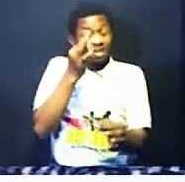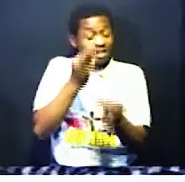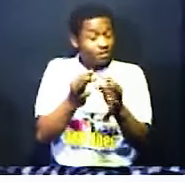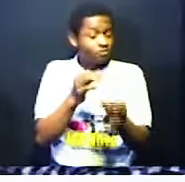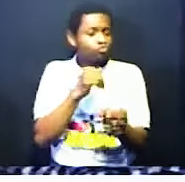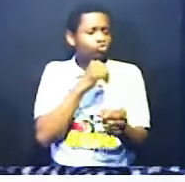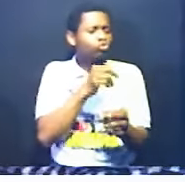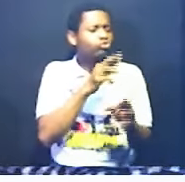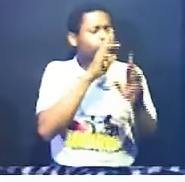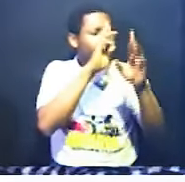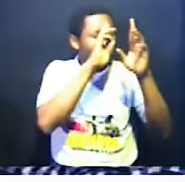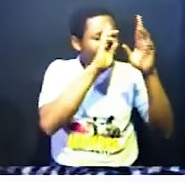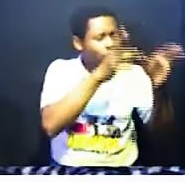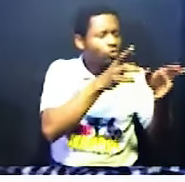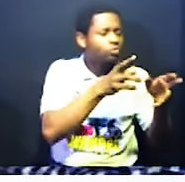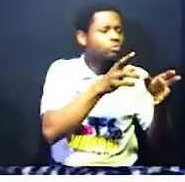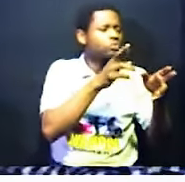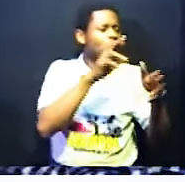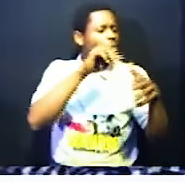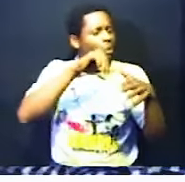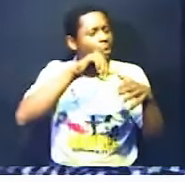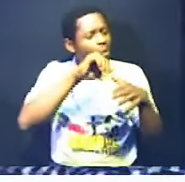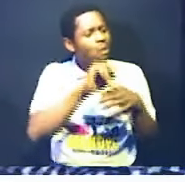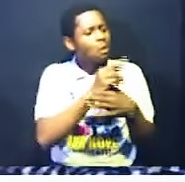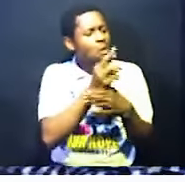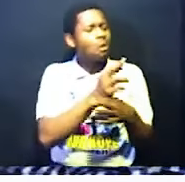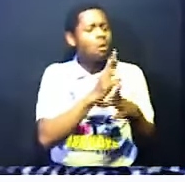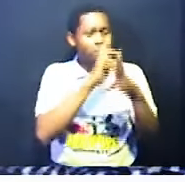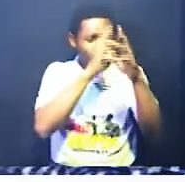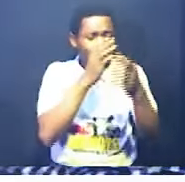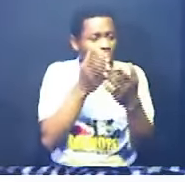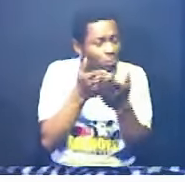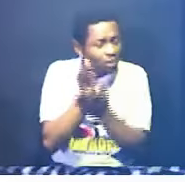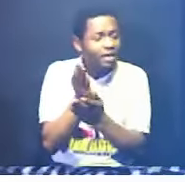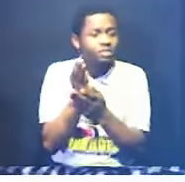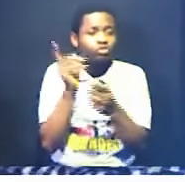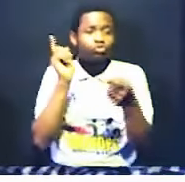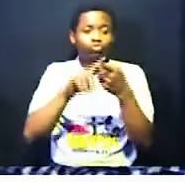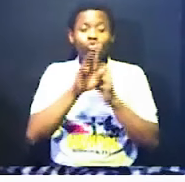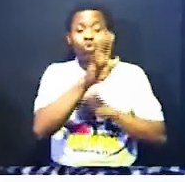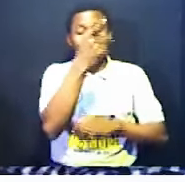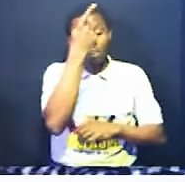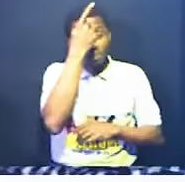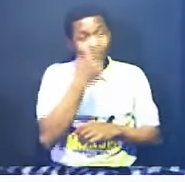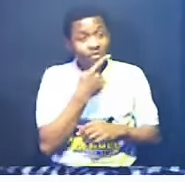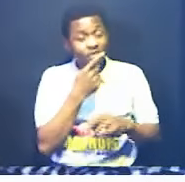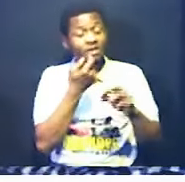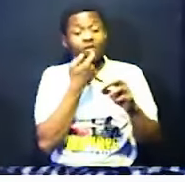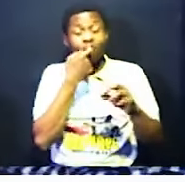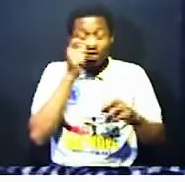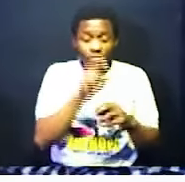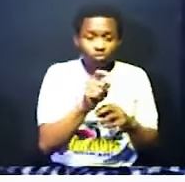parents' instructions. So pay